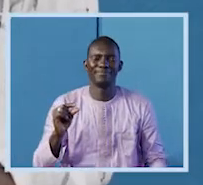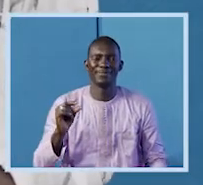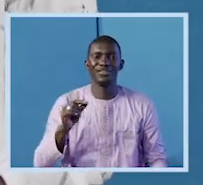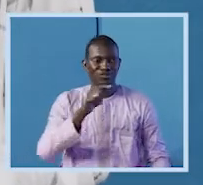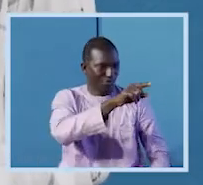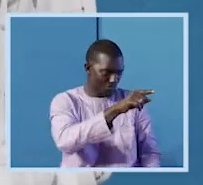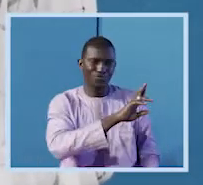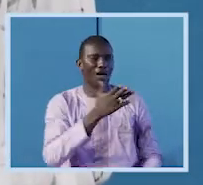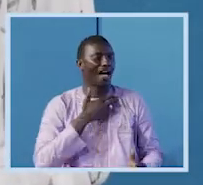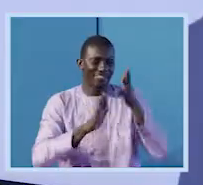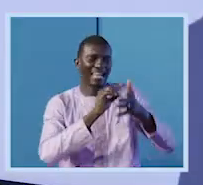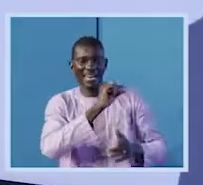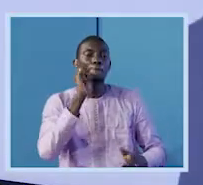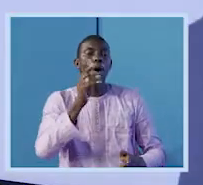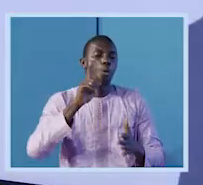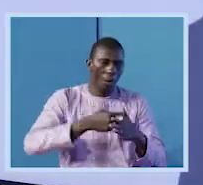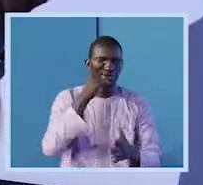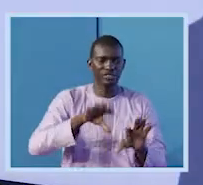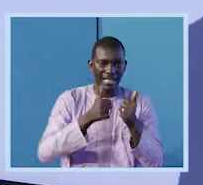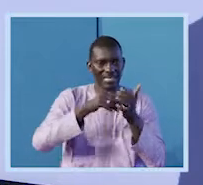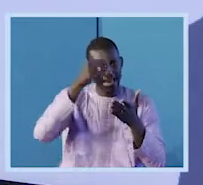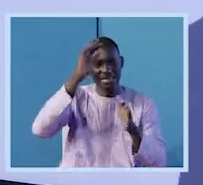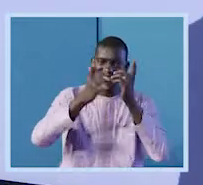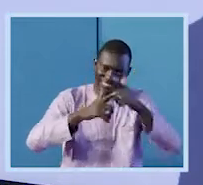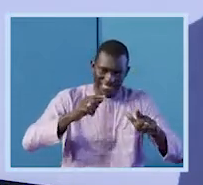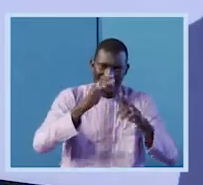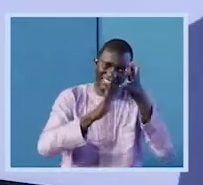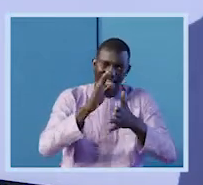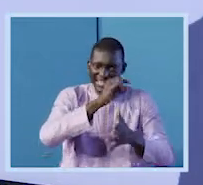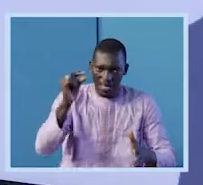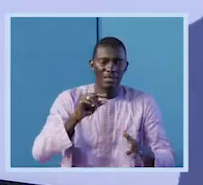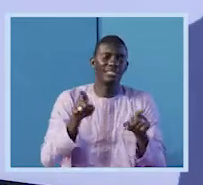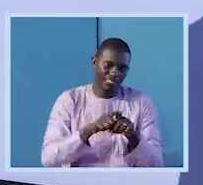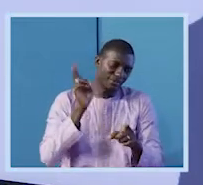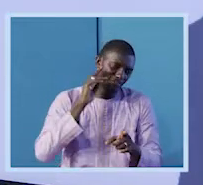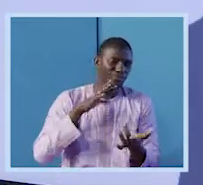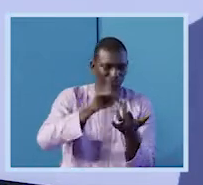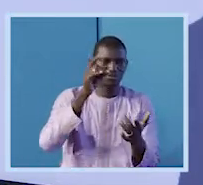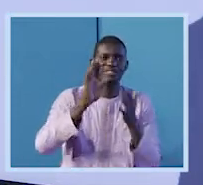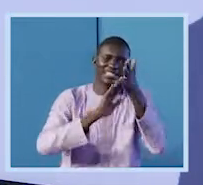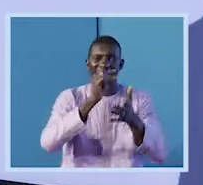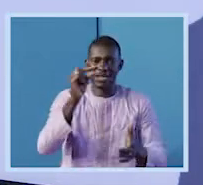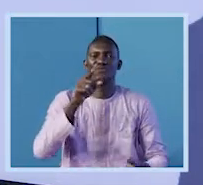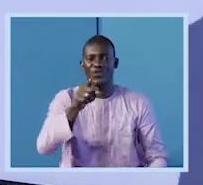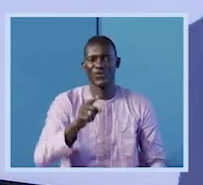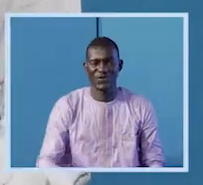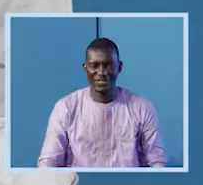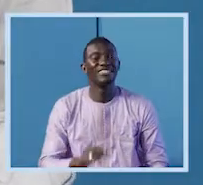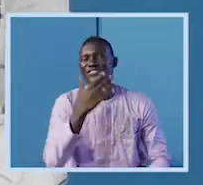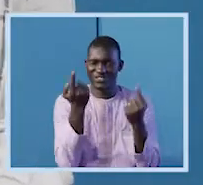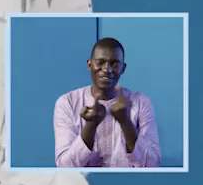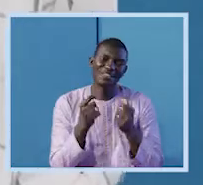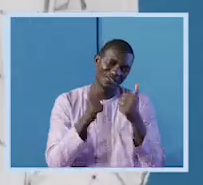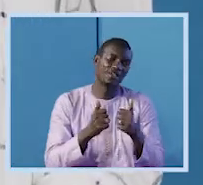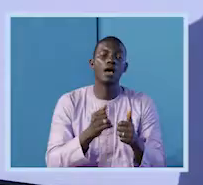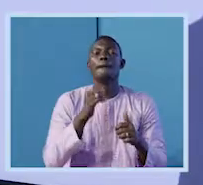name No, yet. you don't have a sign name yet. But once you started learning sign language, you started interacting with deaf people, Yeah. they will choose a sign name for you. They will choose for yeah. me. So this is something that I want That to is let people know. amazing.